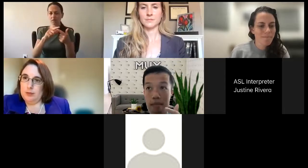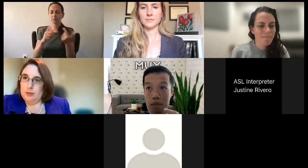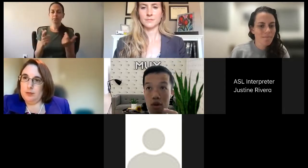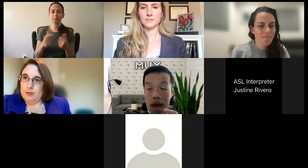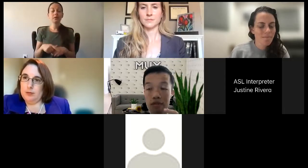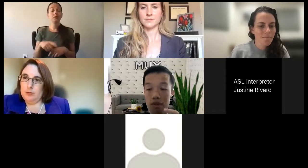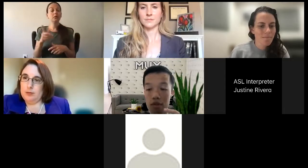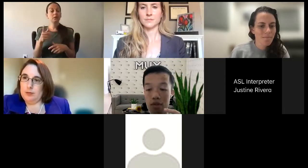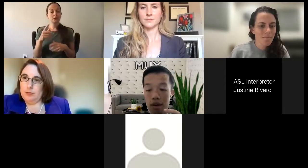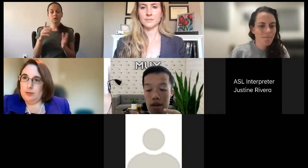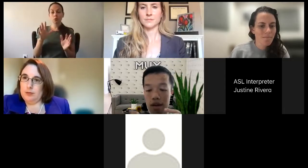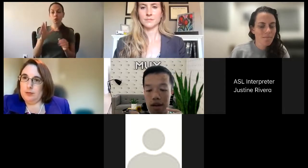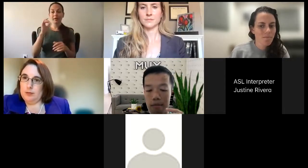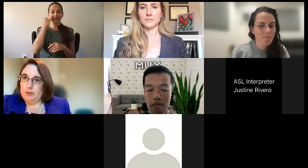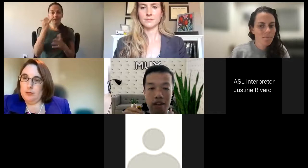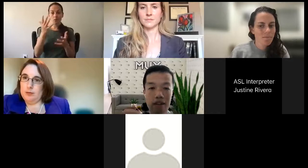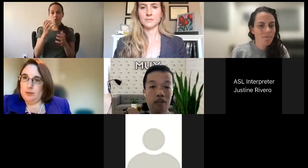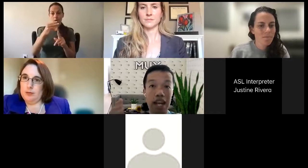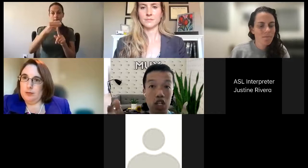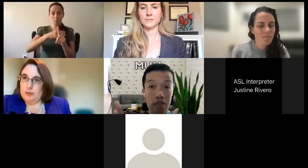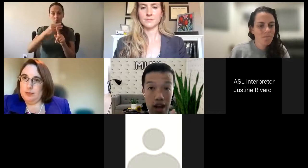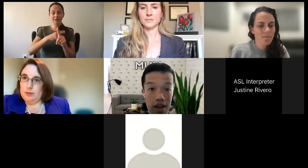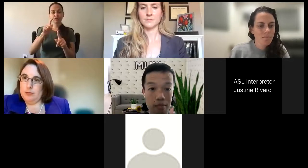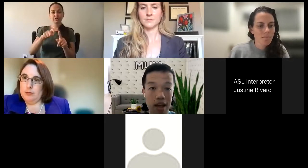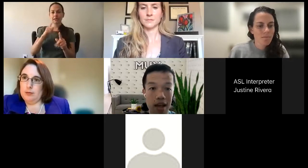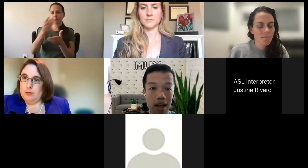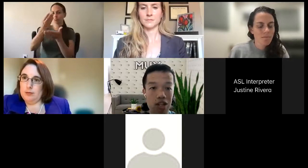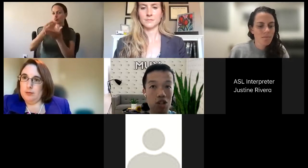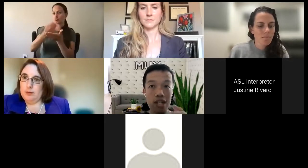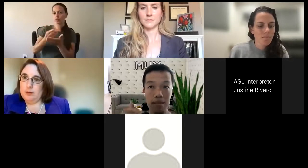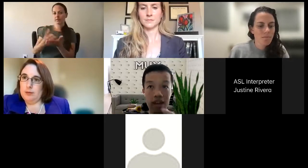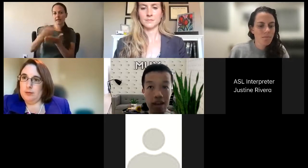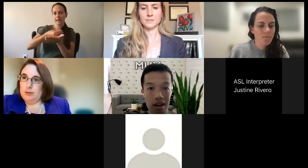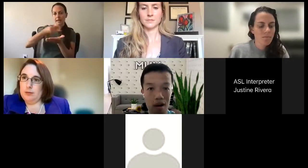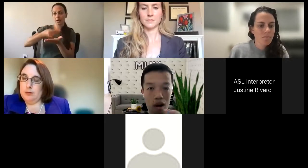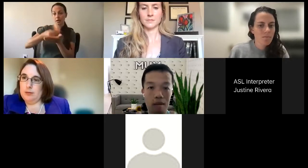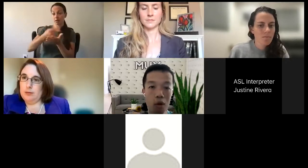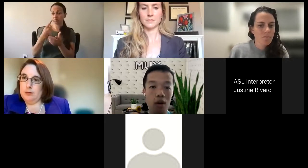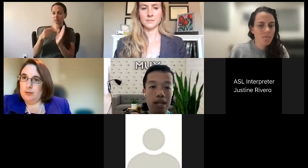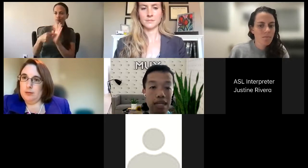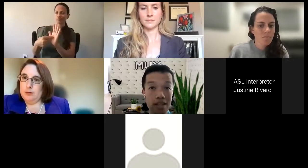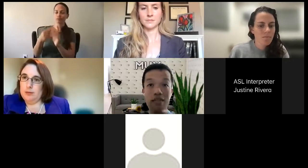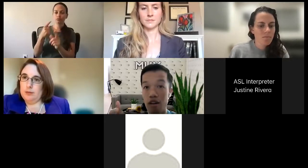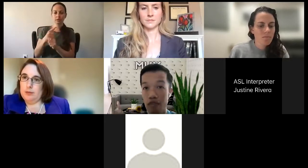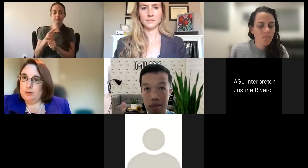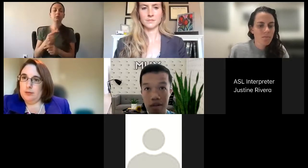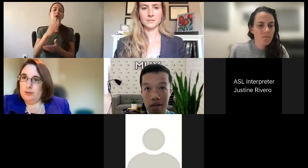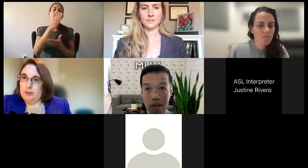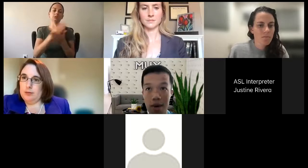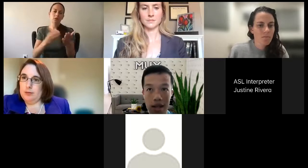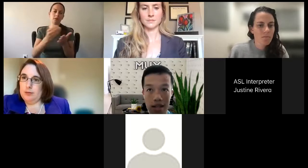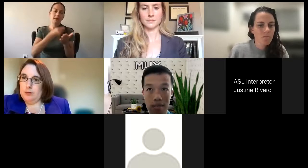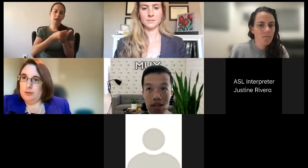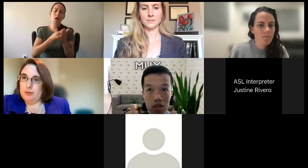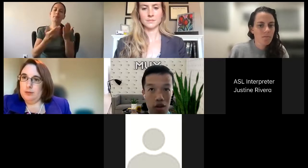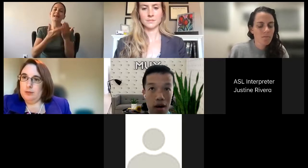a mortgage, you have to provide verification of your income. And certain types of income are more easily